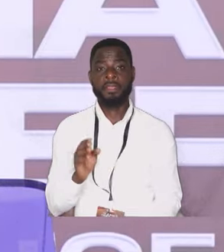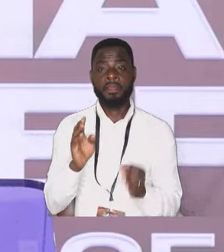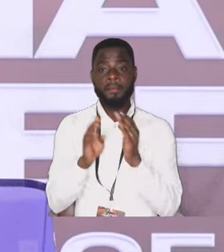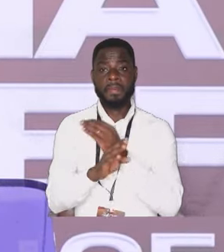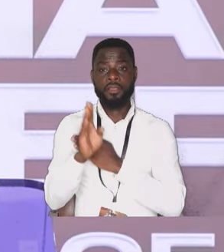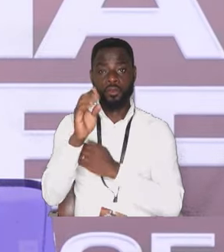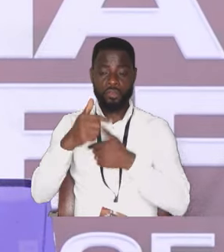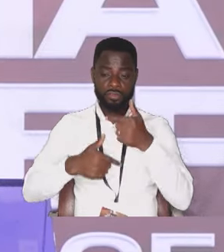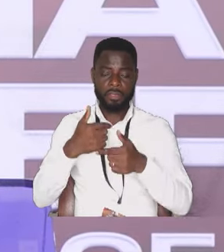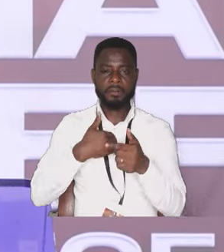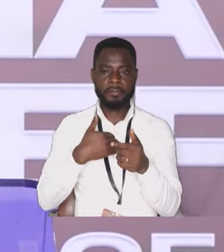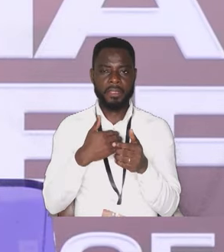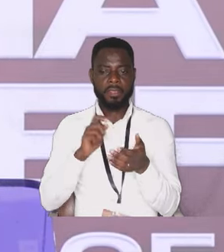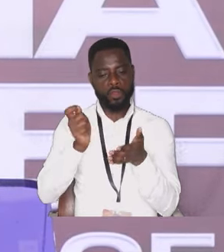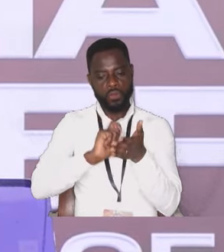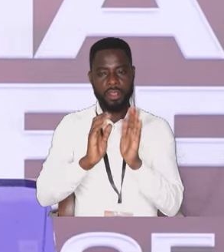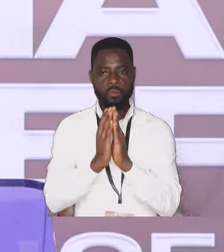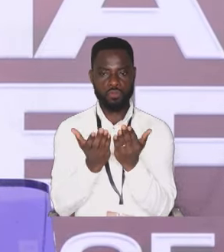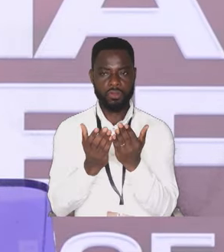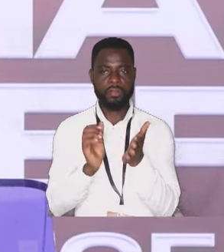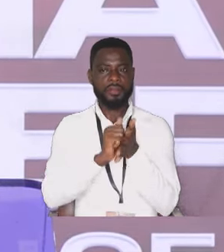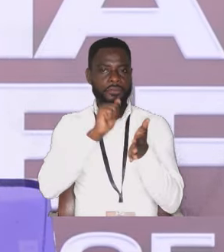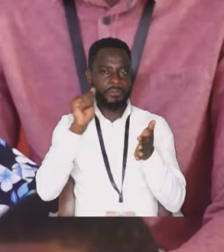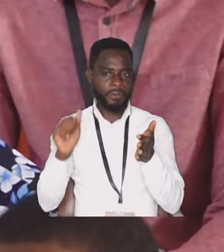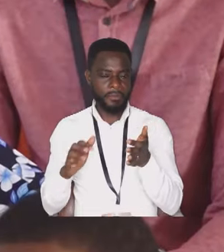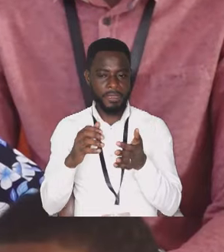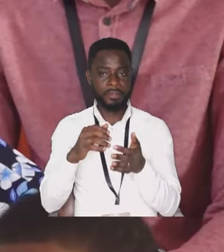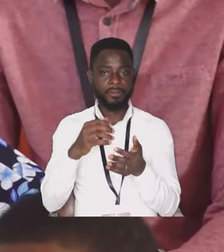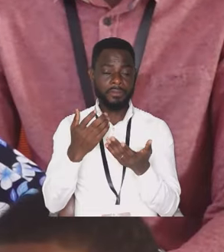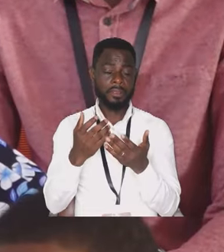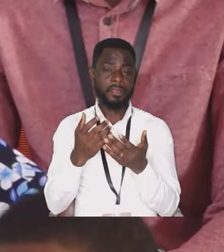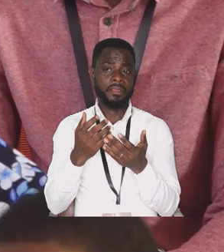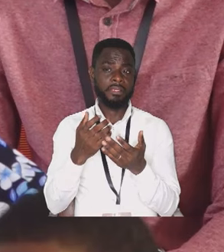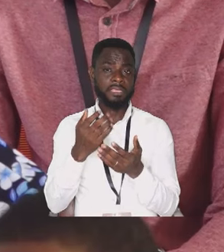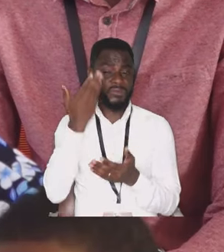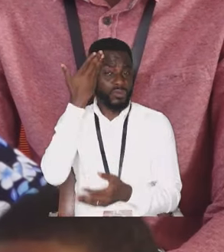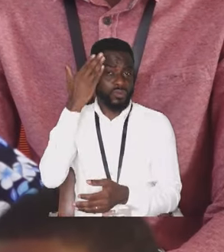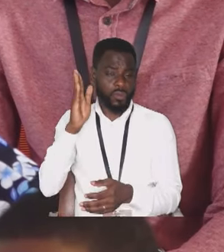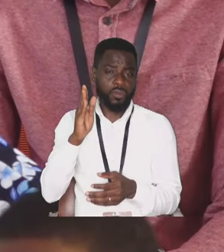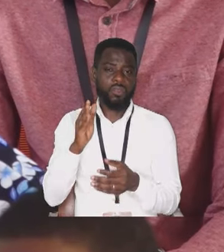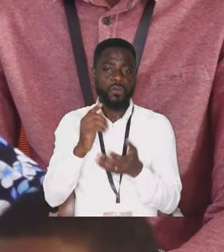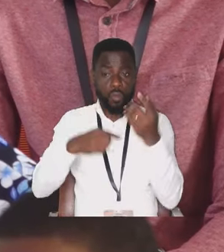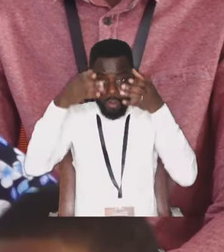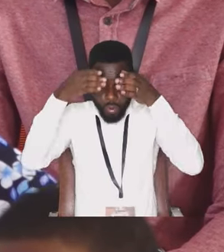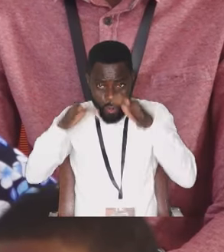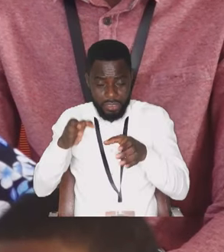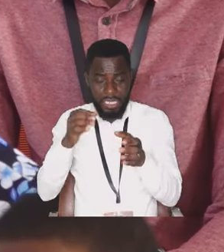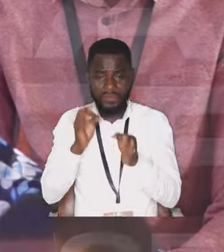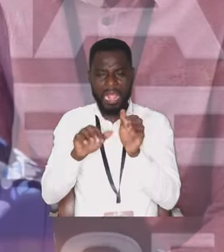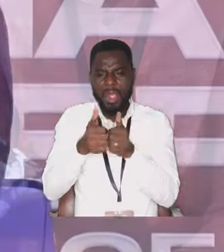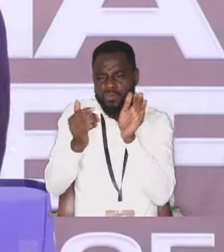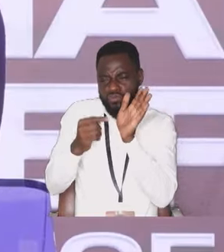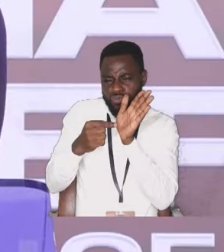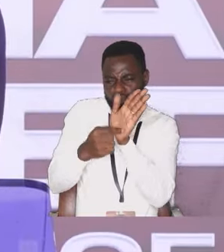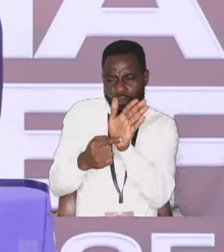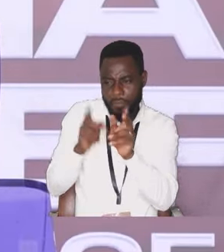book, Removing the Veil of Ignorance. And one of the symptoms of ignorance is pride. Because at the end of the day,